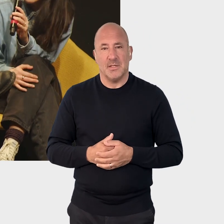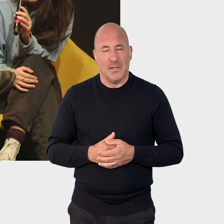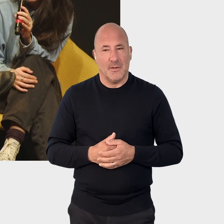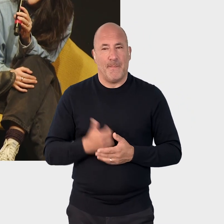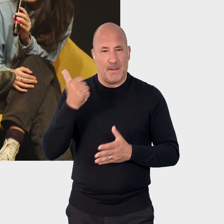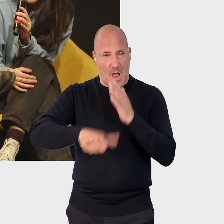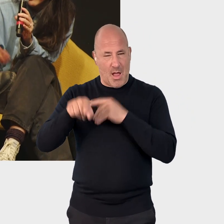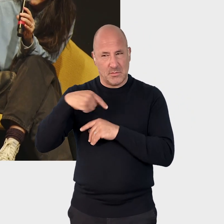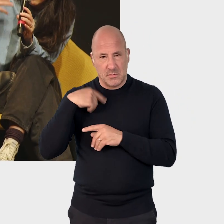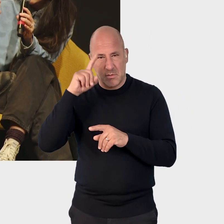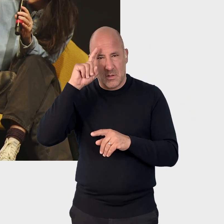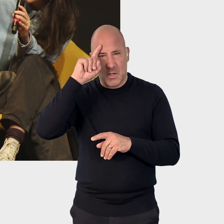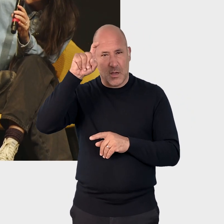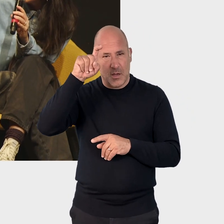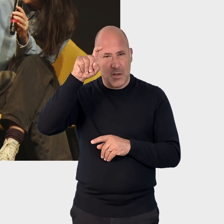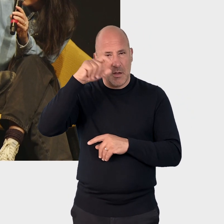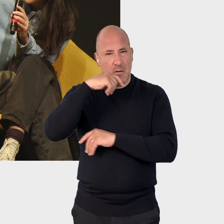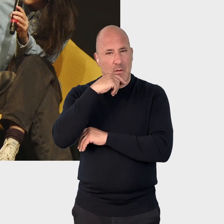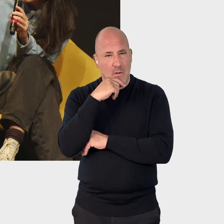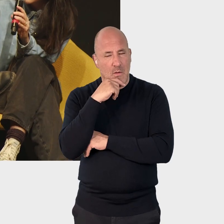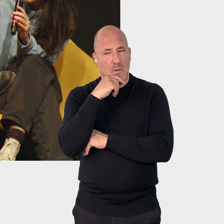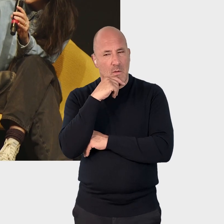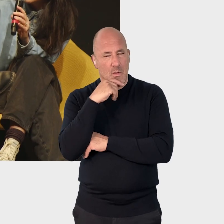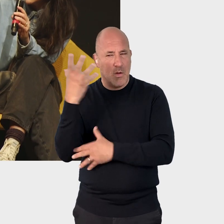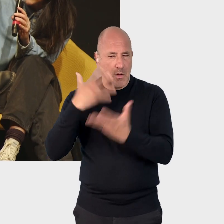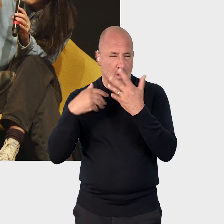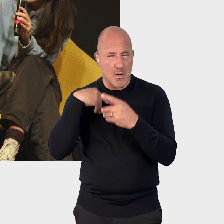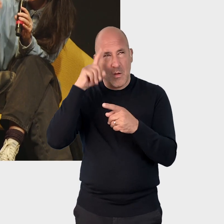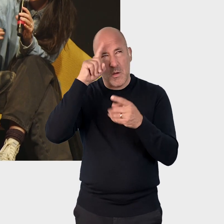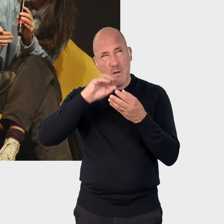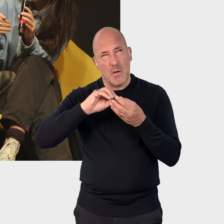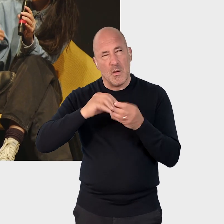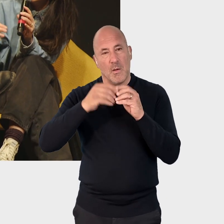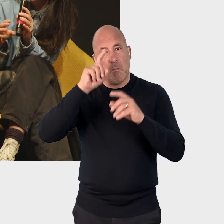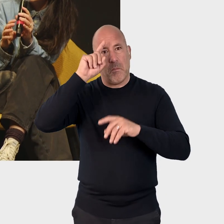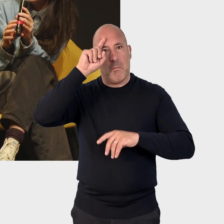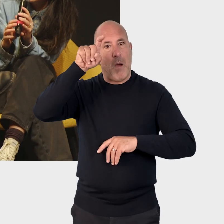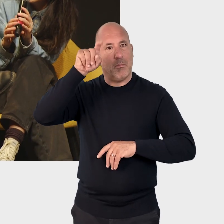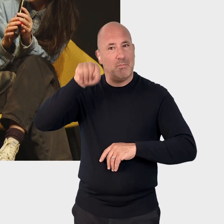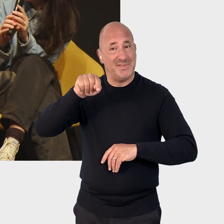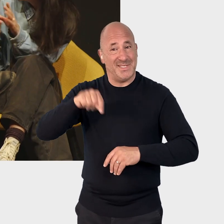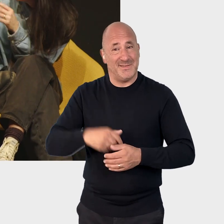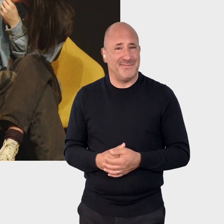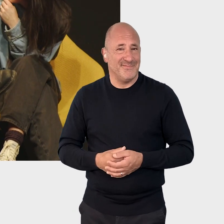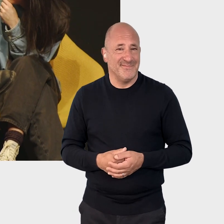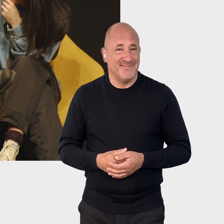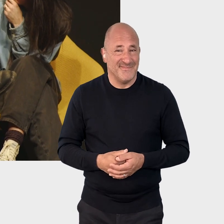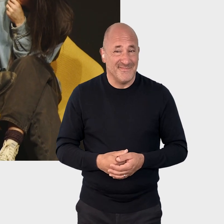We listened, yeah, and then the concept grew from that in close collaboration as a reflection back of what we felt we were hearing.